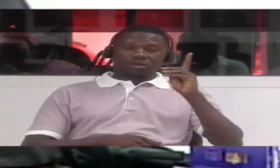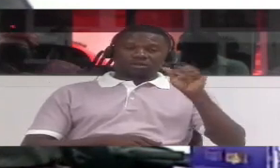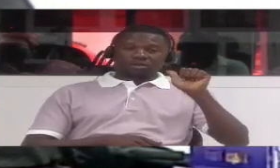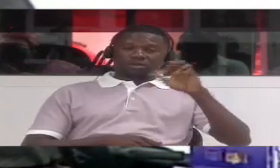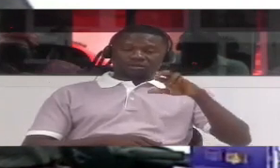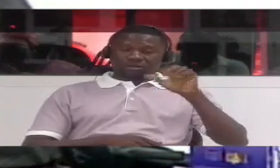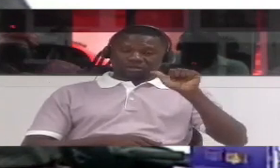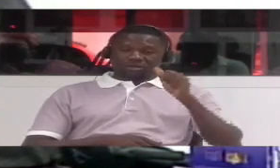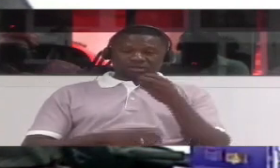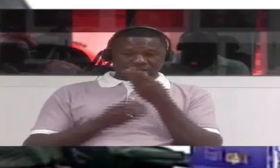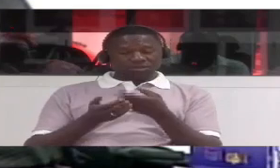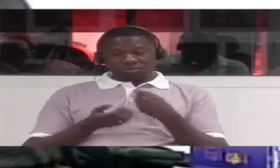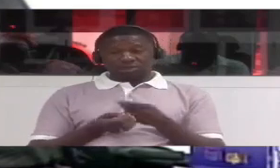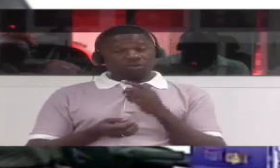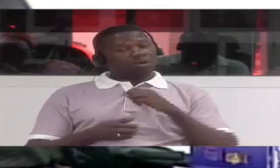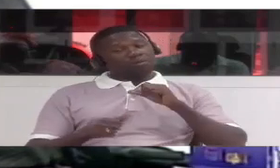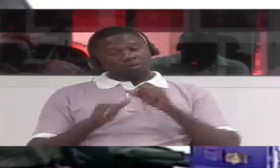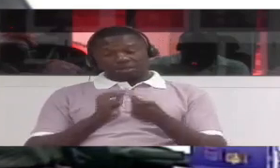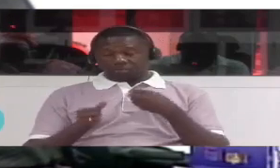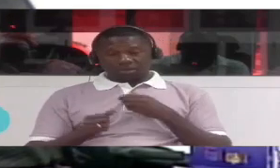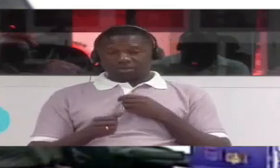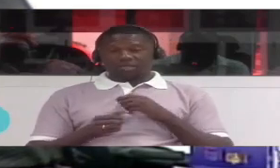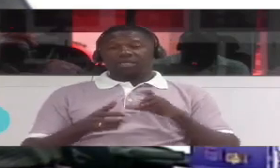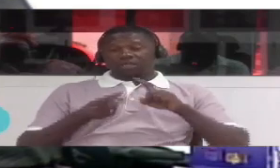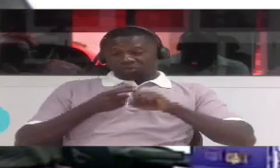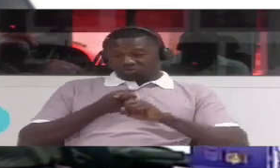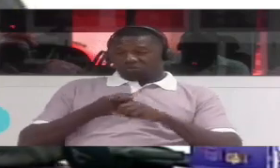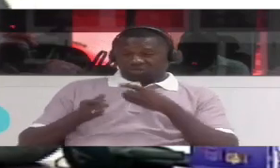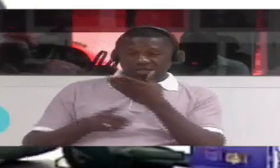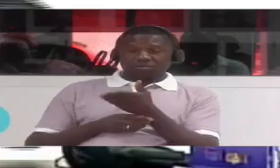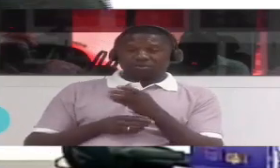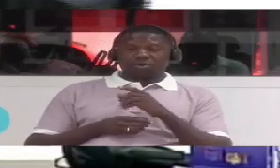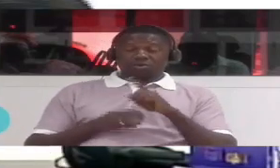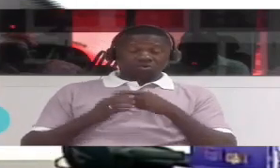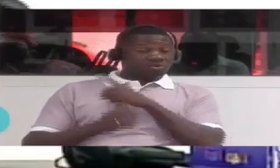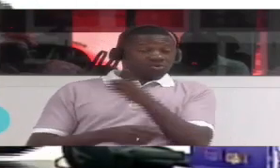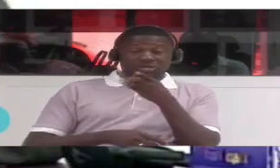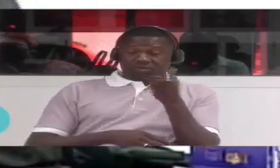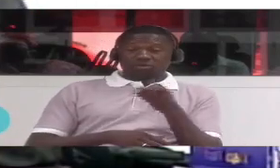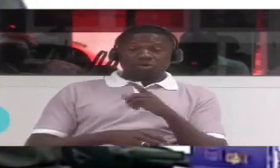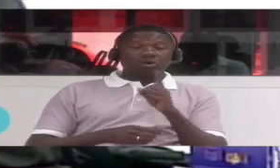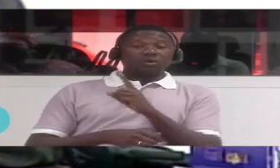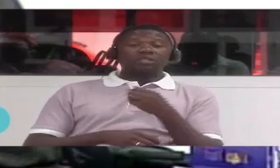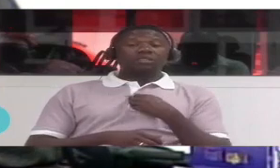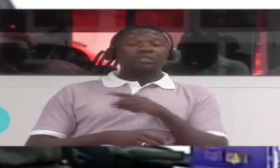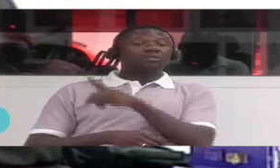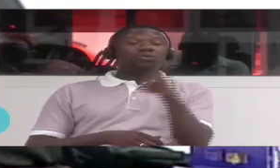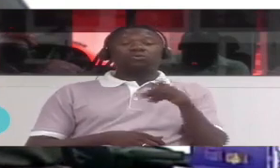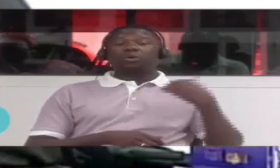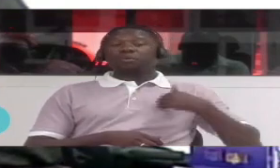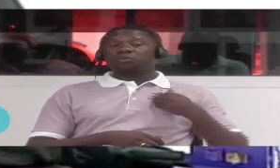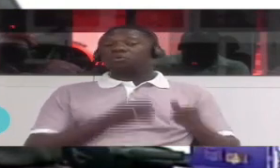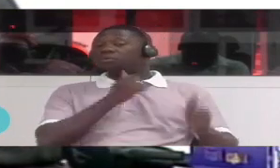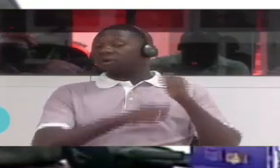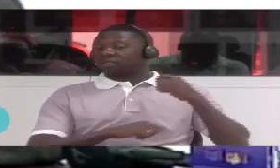for me to cooperate with him or them. Otherwise, these men will come back, meaning, of course, the torturers will come